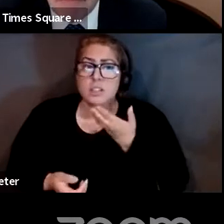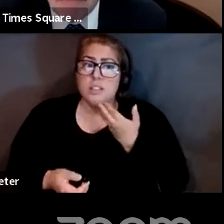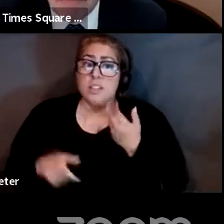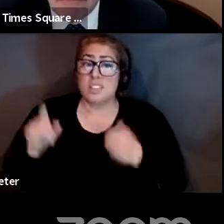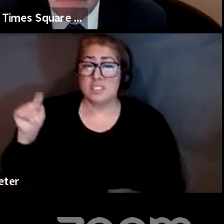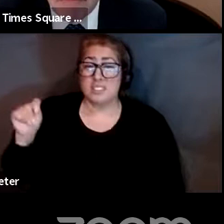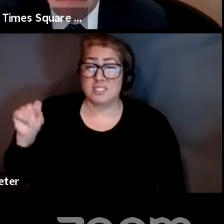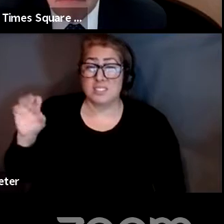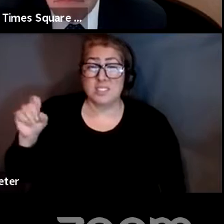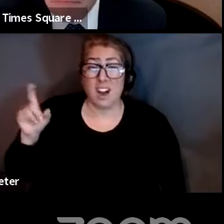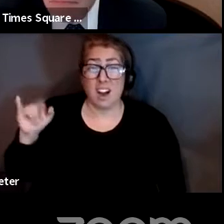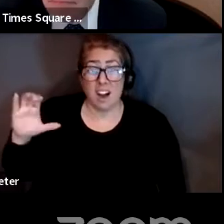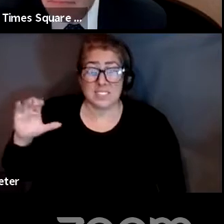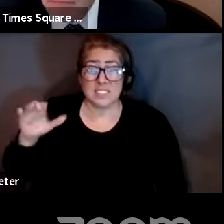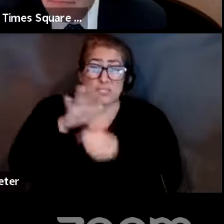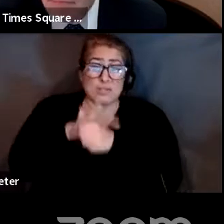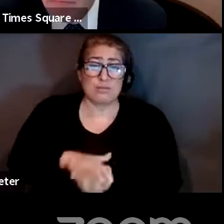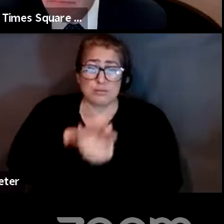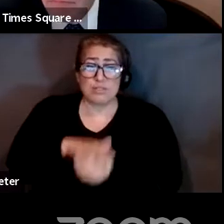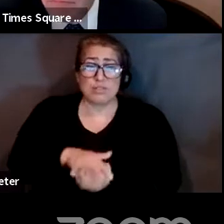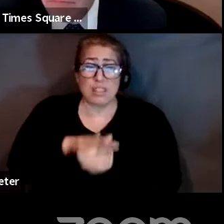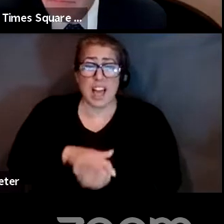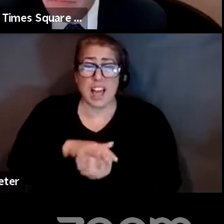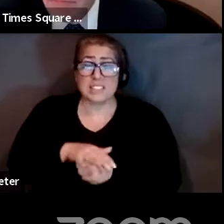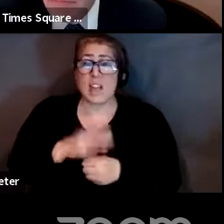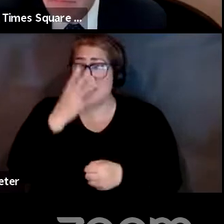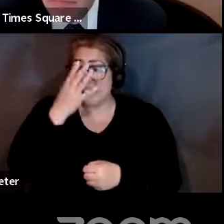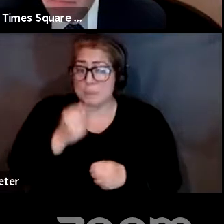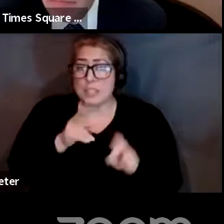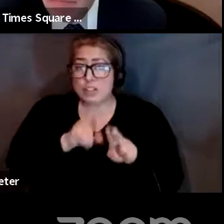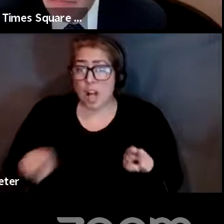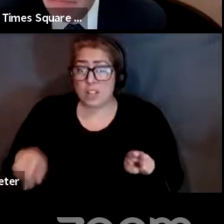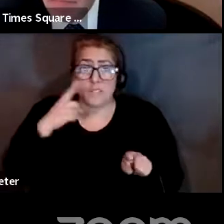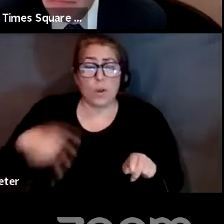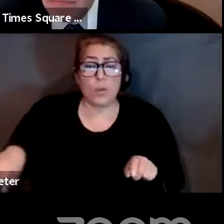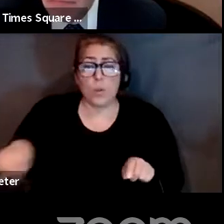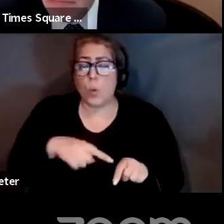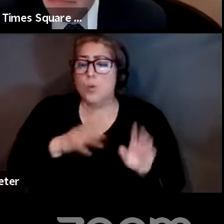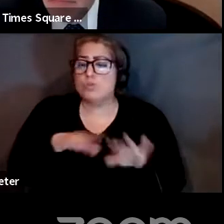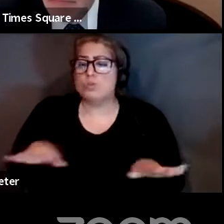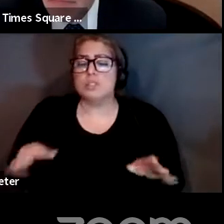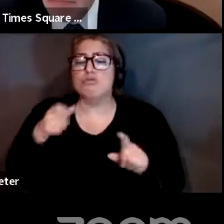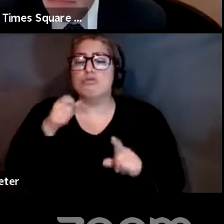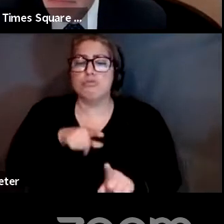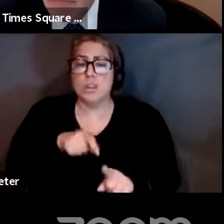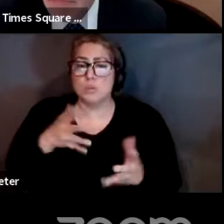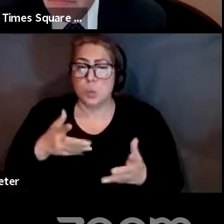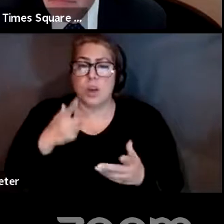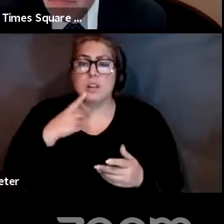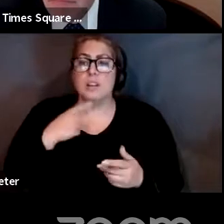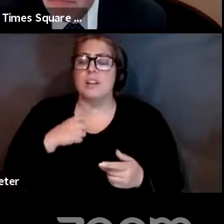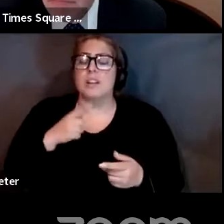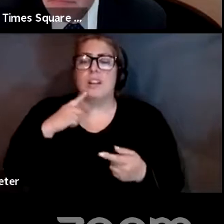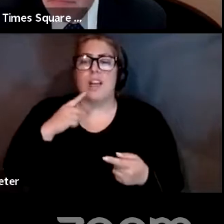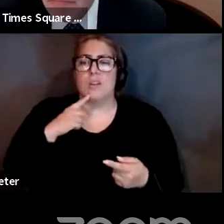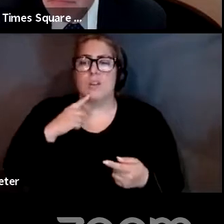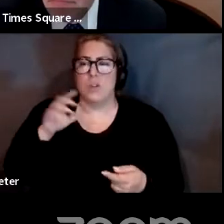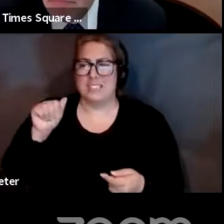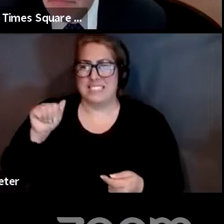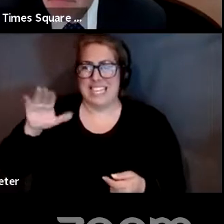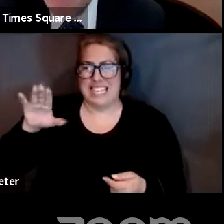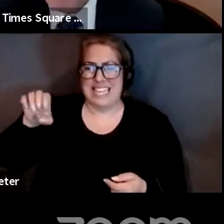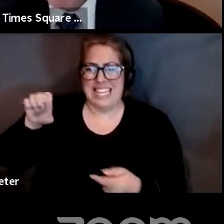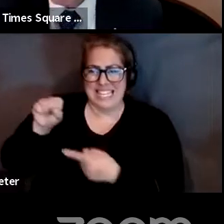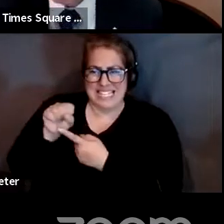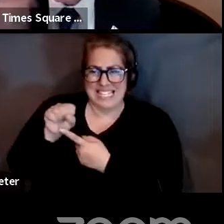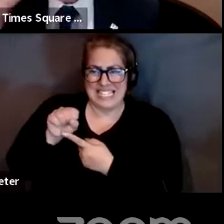stress that being in a shelter creates for these children many times triggers what's called adverse childhood experiences, or ACEs is